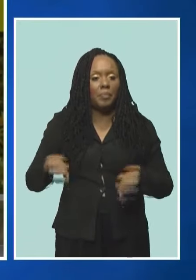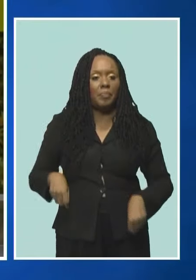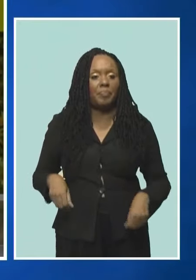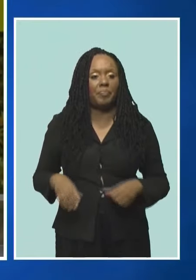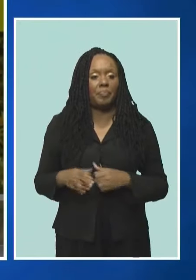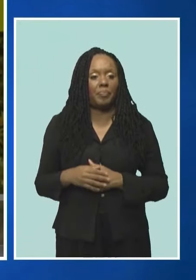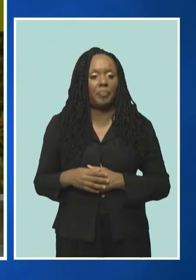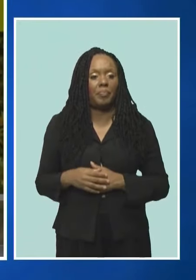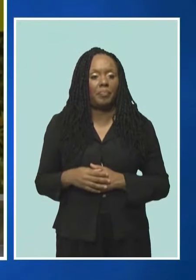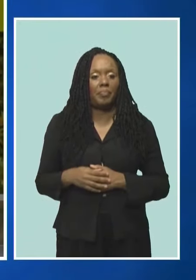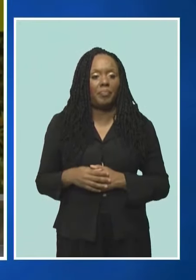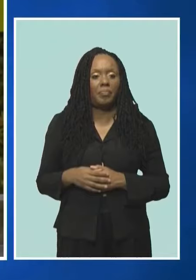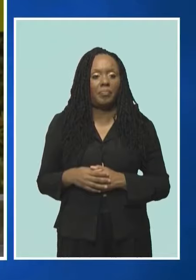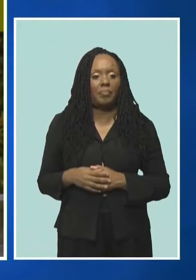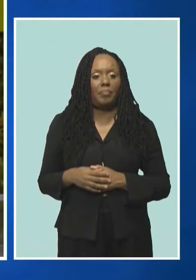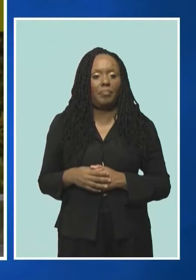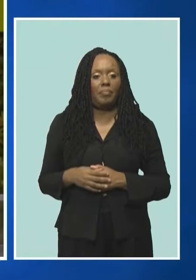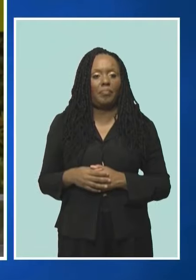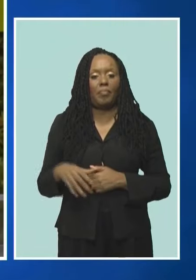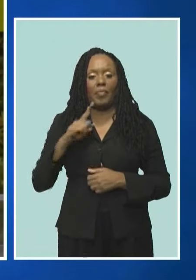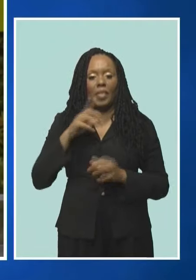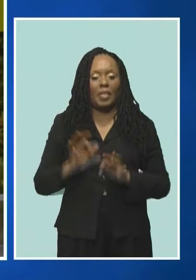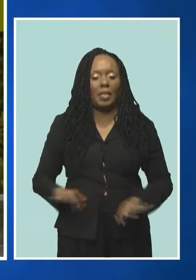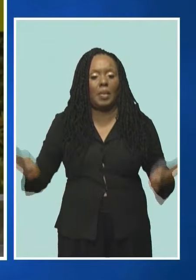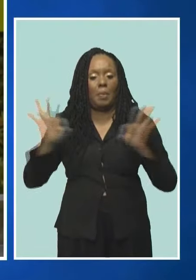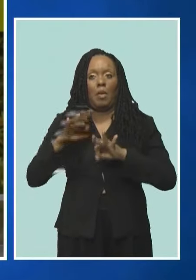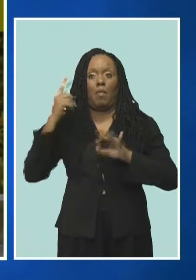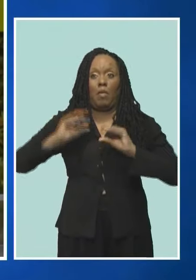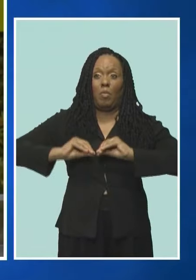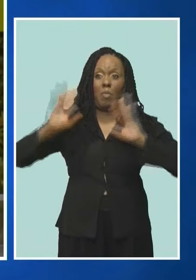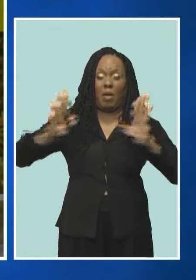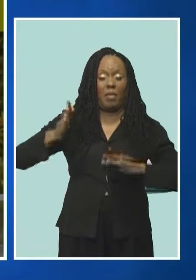our communities lies a key to a brighter future. It is in